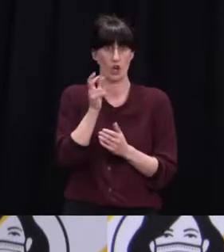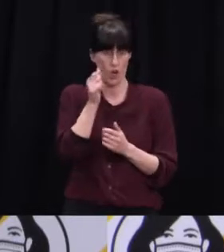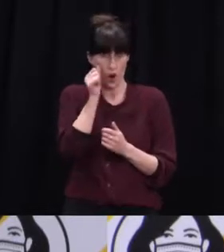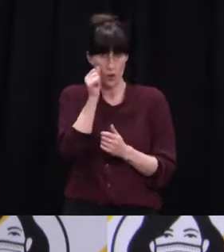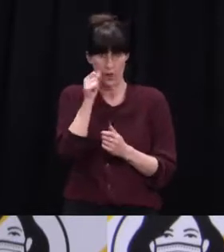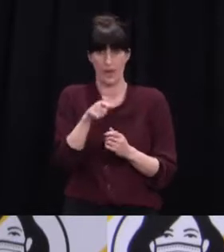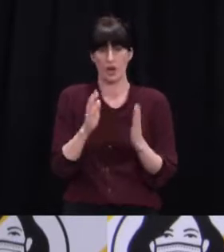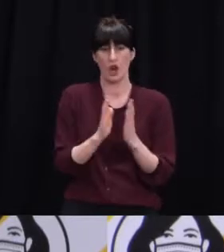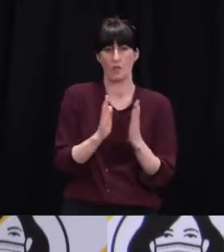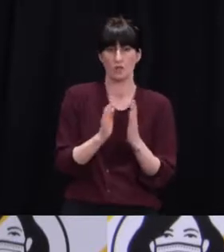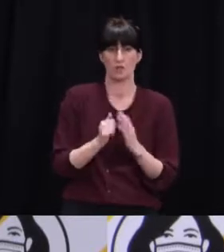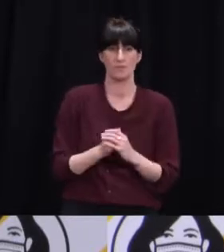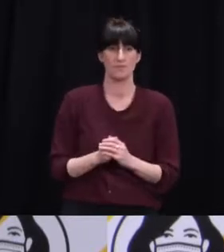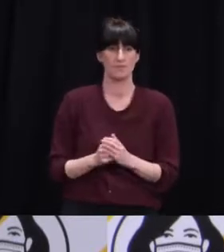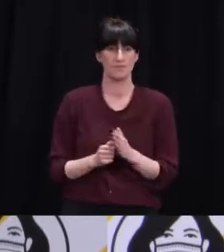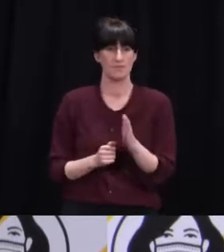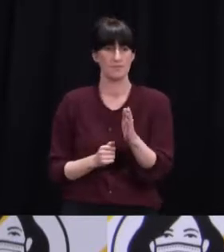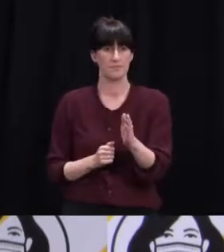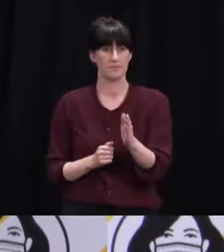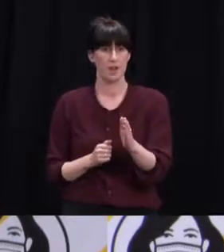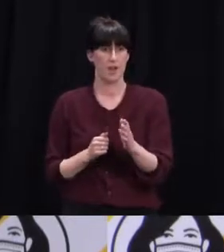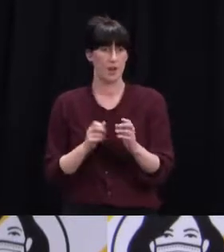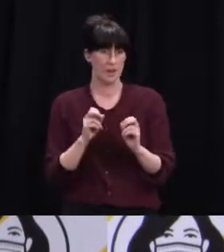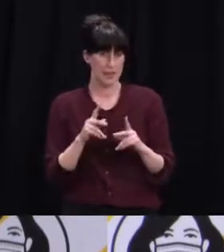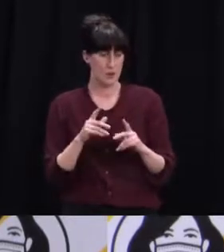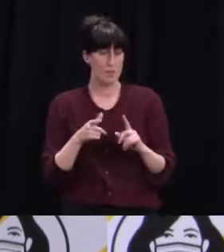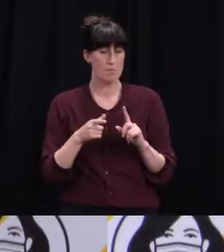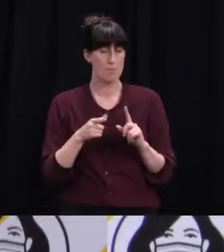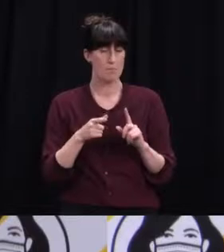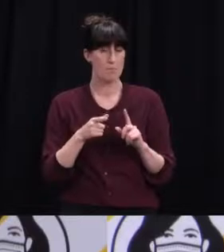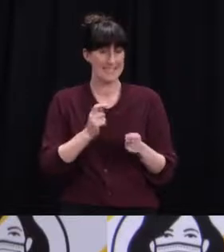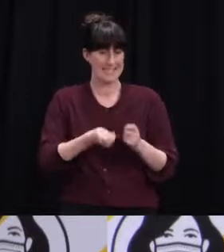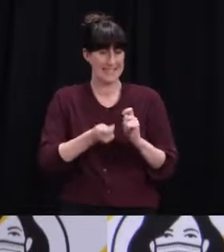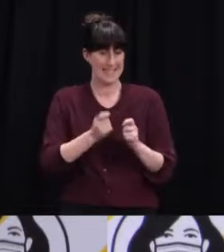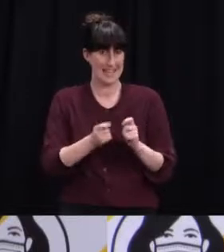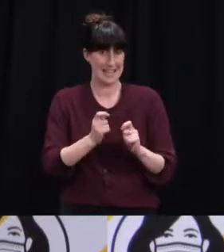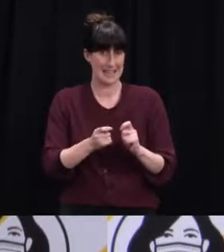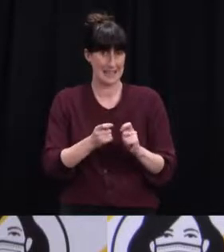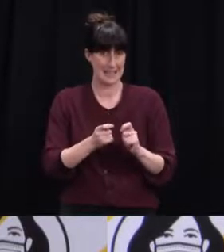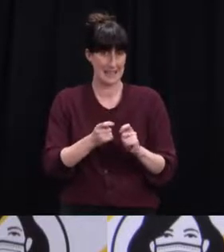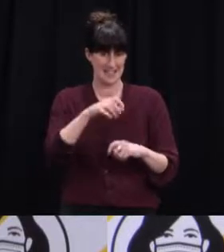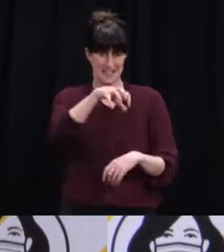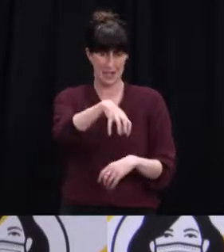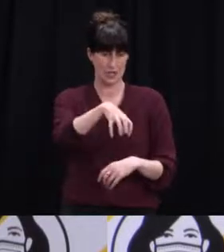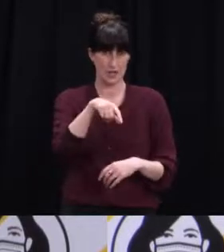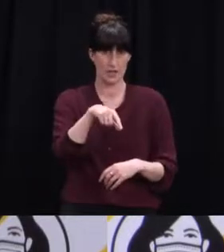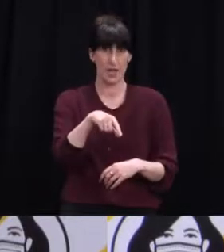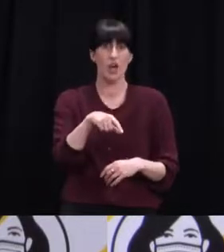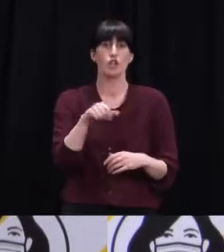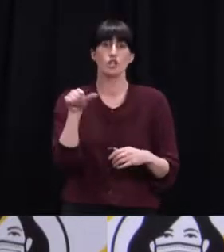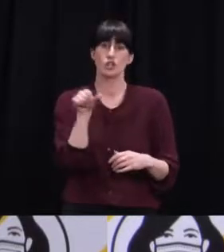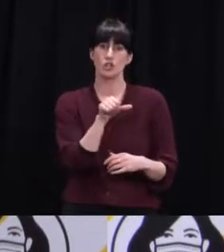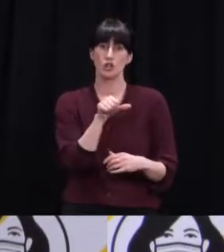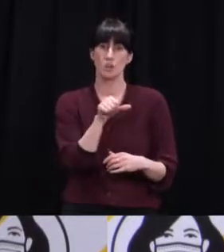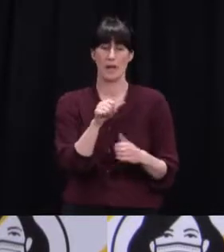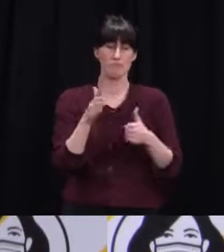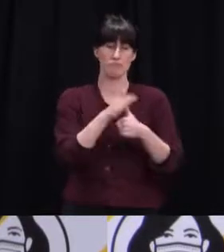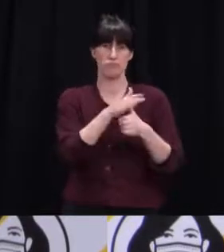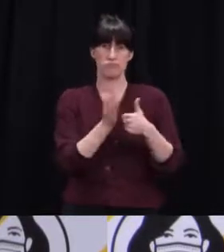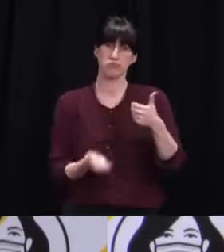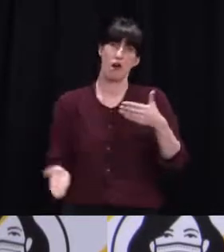only just come in as very close contacts. Should we have better prioritised the testing stations from the get-go and made sure